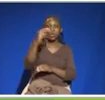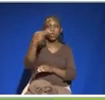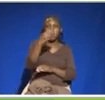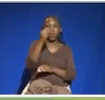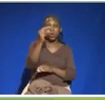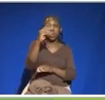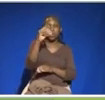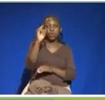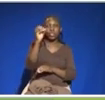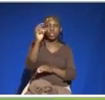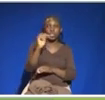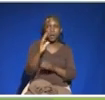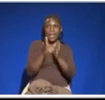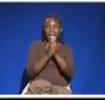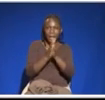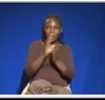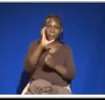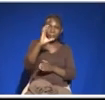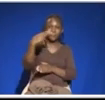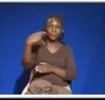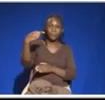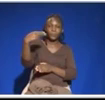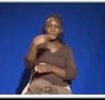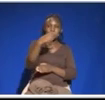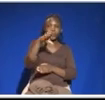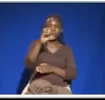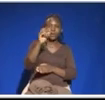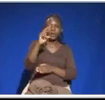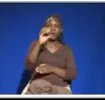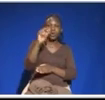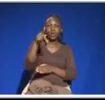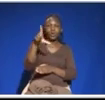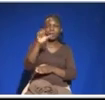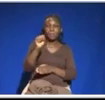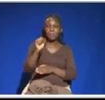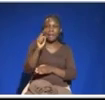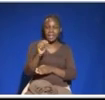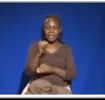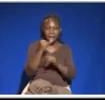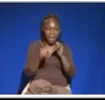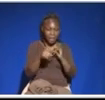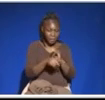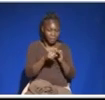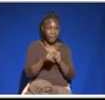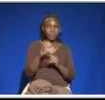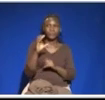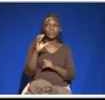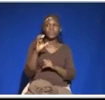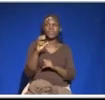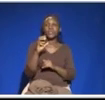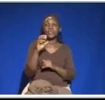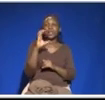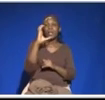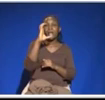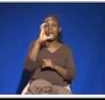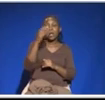in organisms that are able to carry out photosynthesis. And the reason as to why I've said that